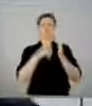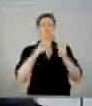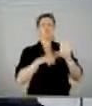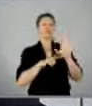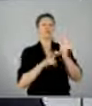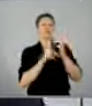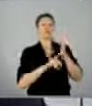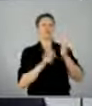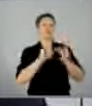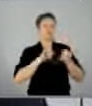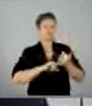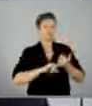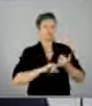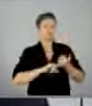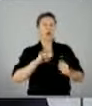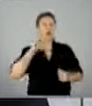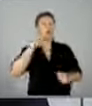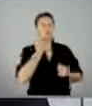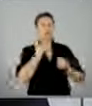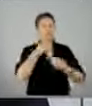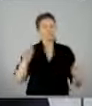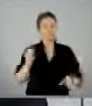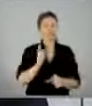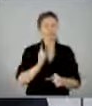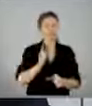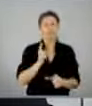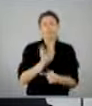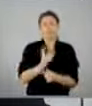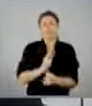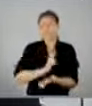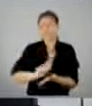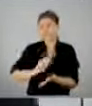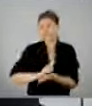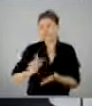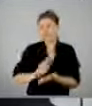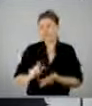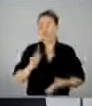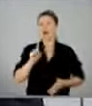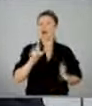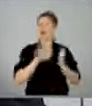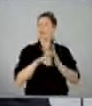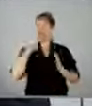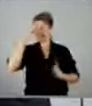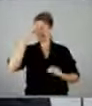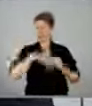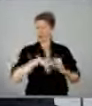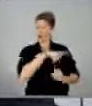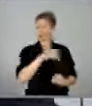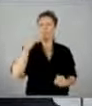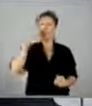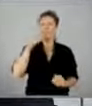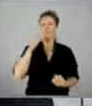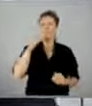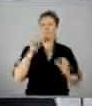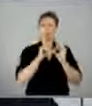protecting Brittany's privacy at the time. And a judgment was made on that basis now. That judgment can